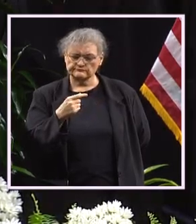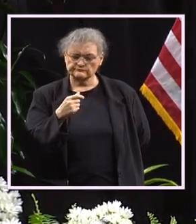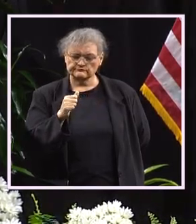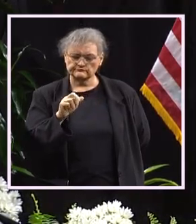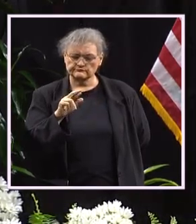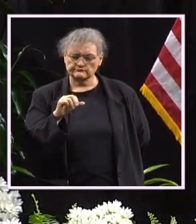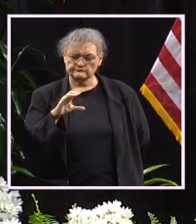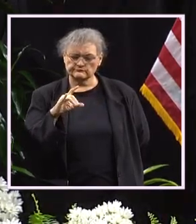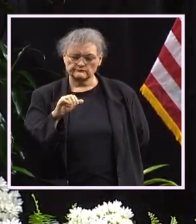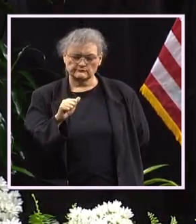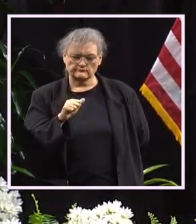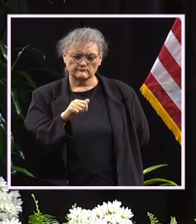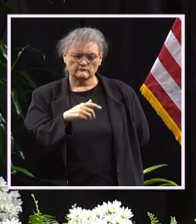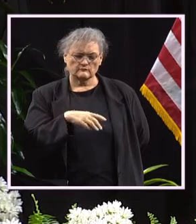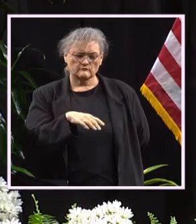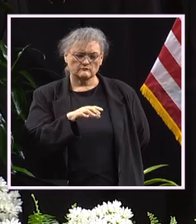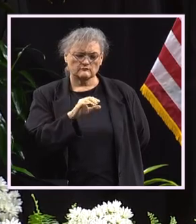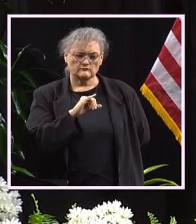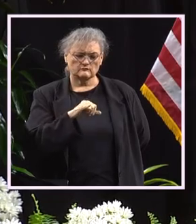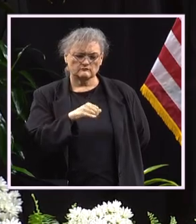Gilbert Jacob Escobedo.